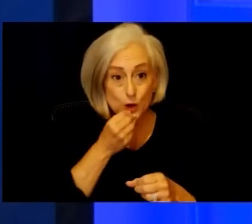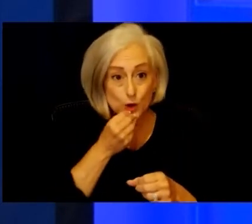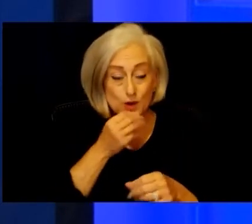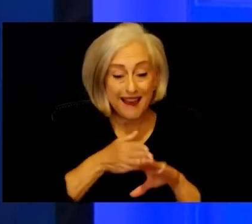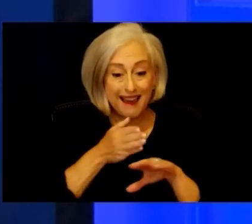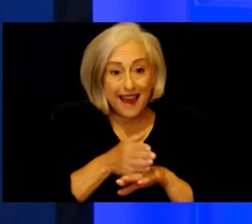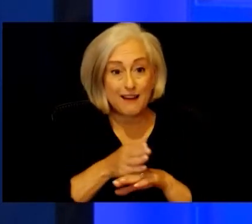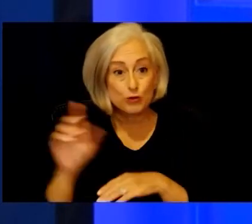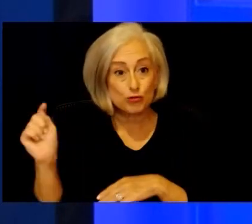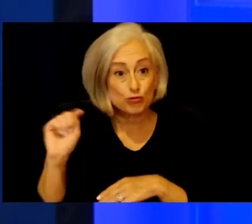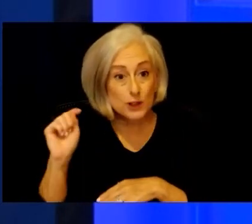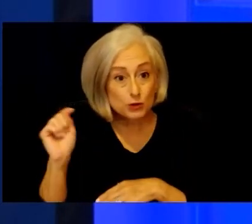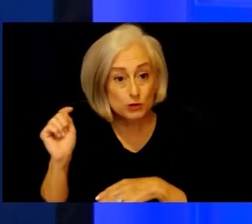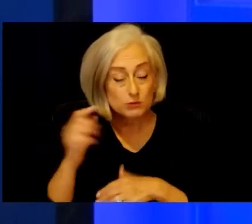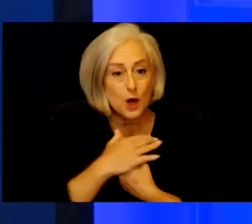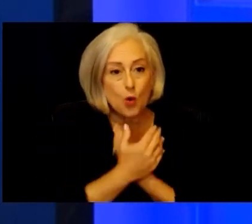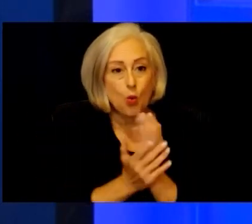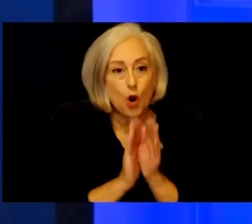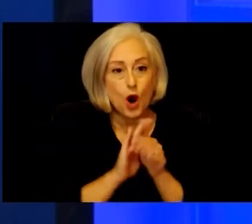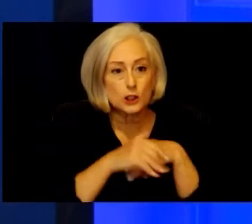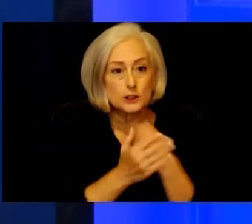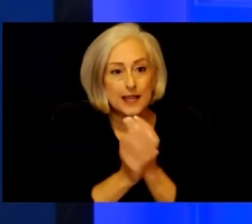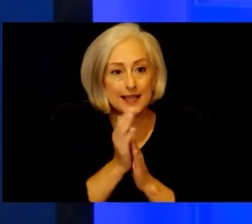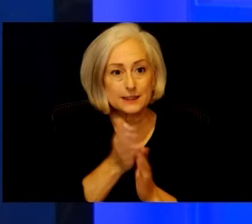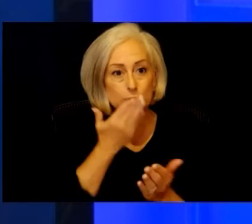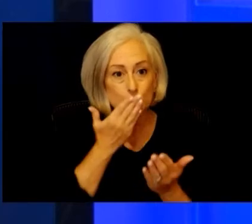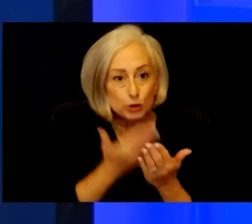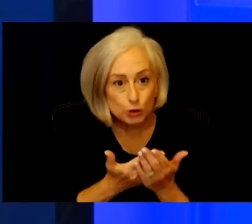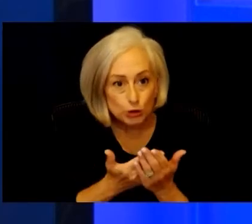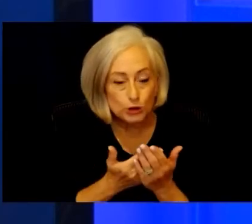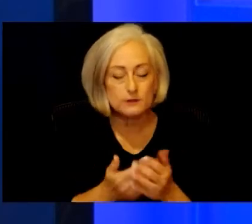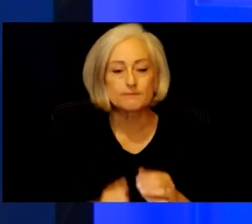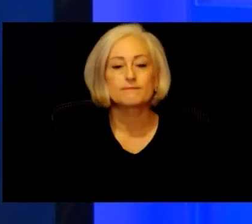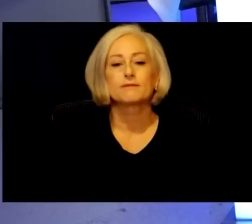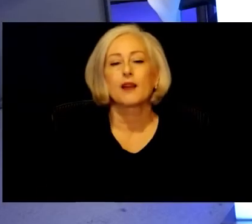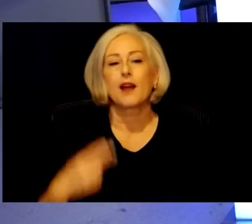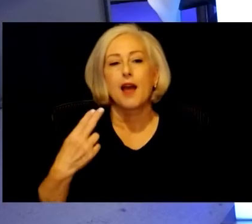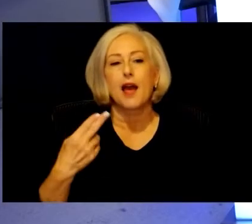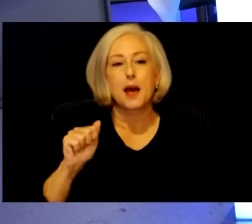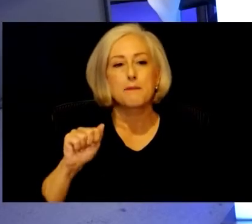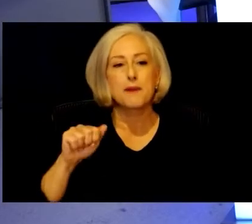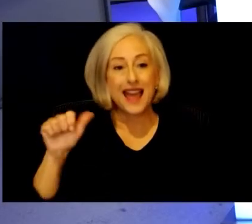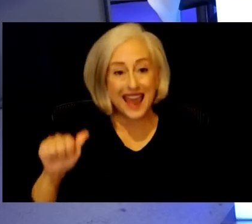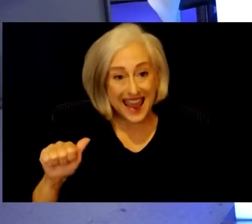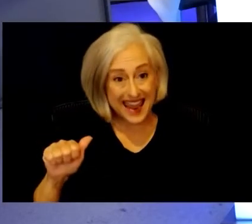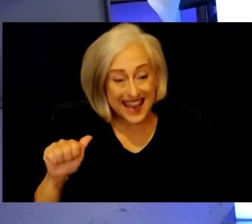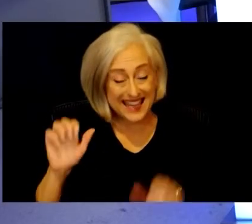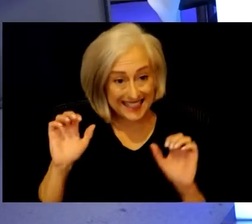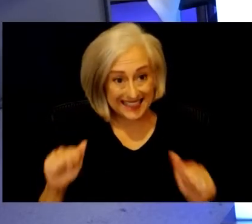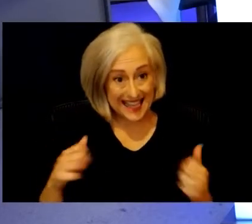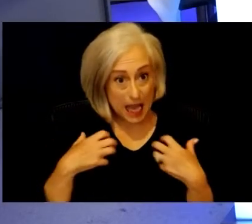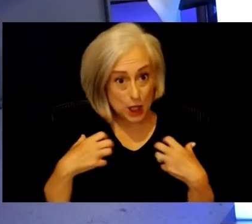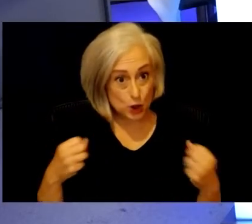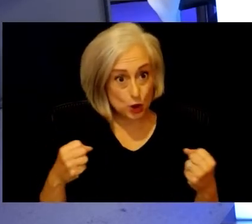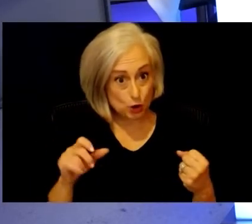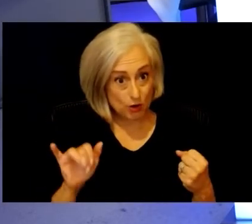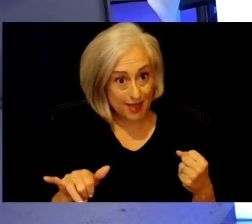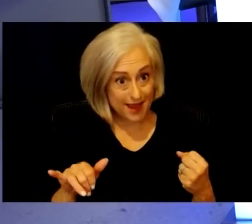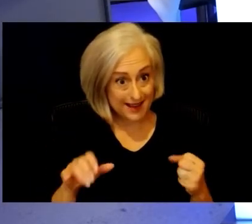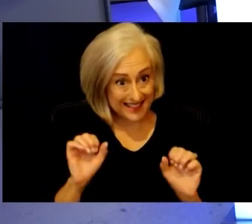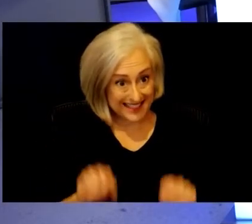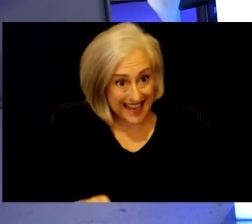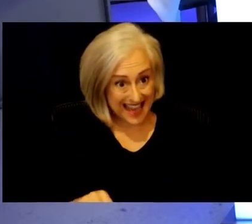well. So we get asked often if hepatitis A can be cured. Is there a cure for hepatitis